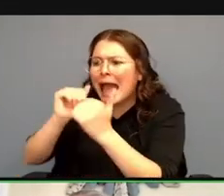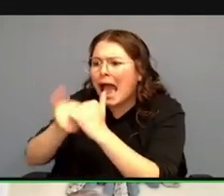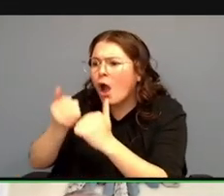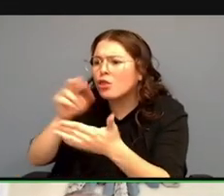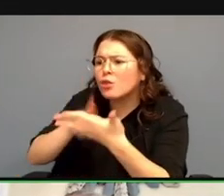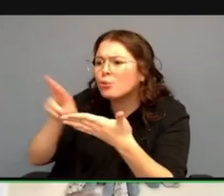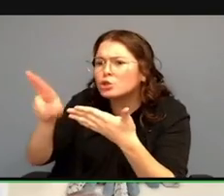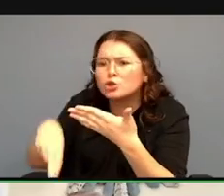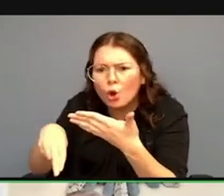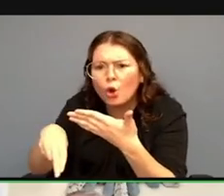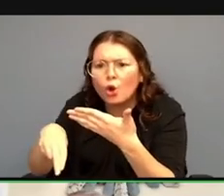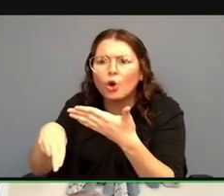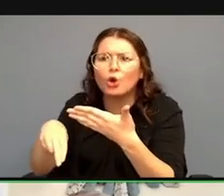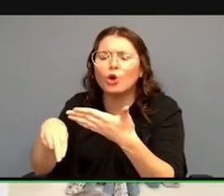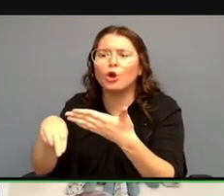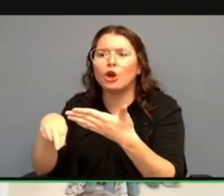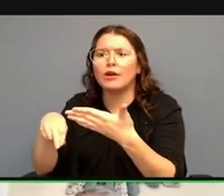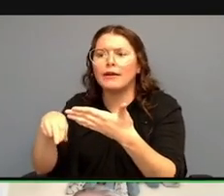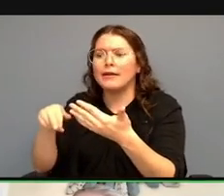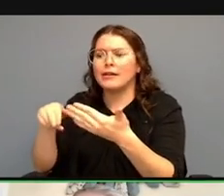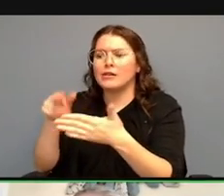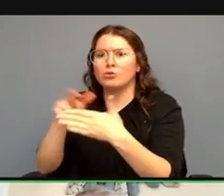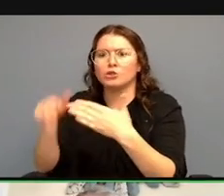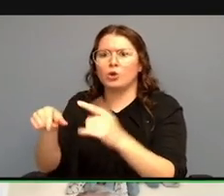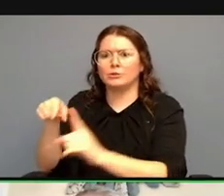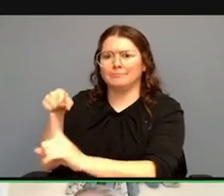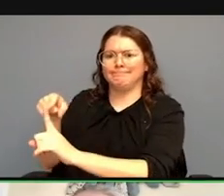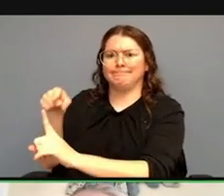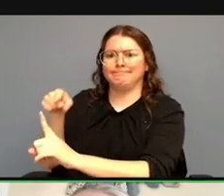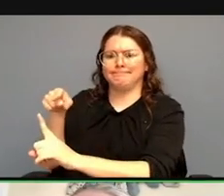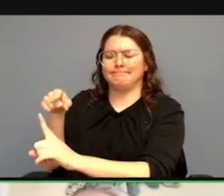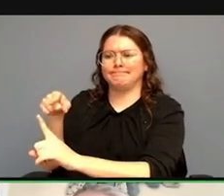outcomes were going to be,